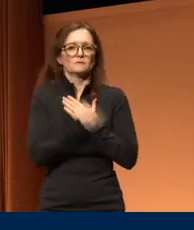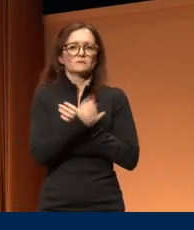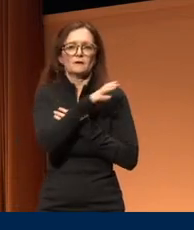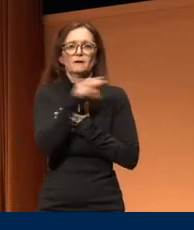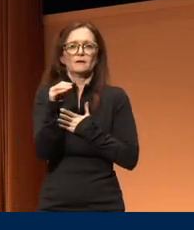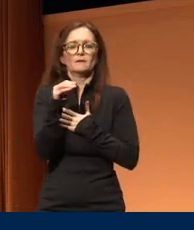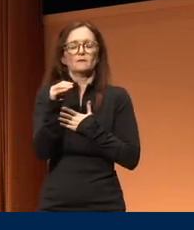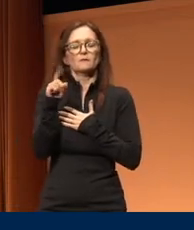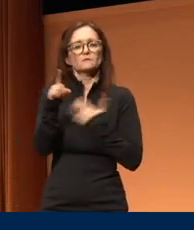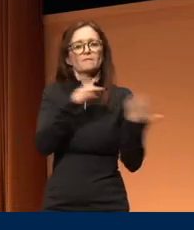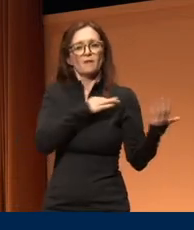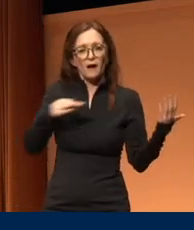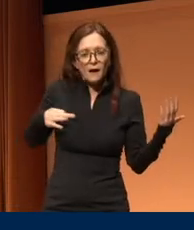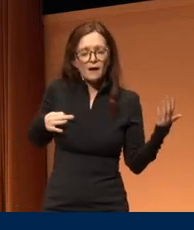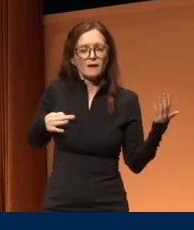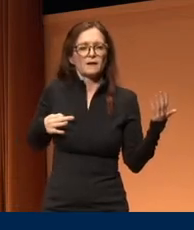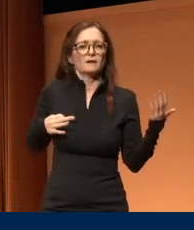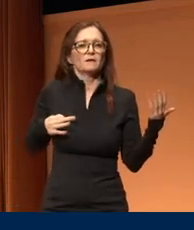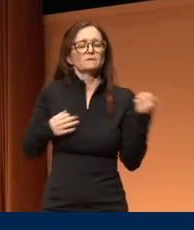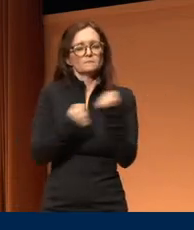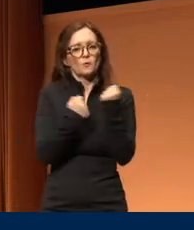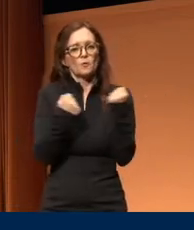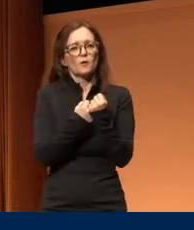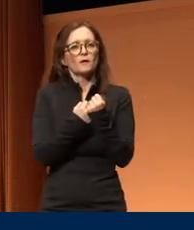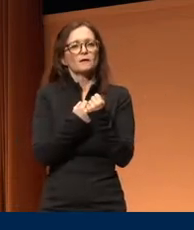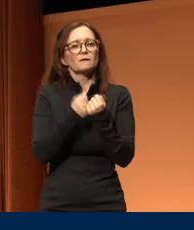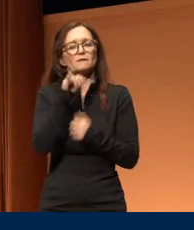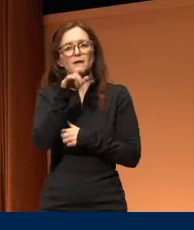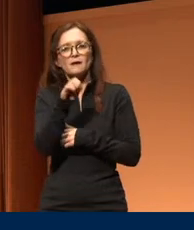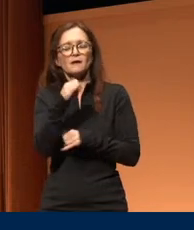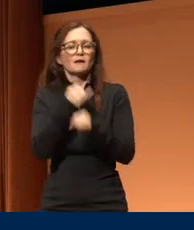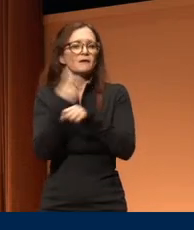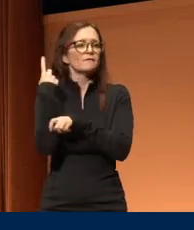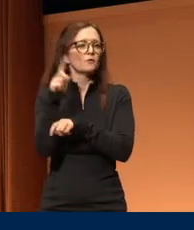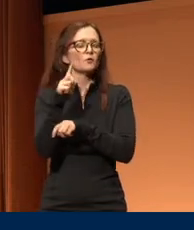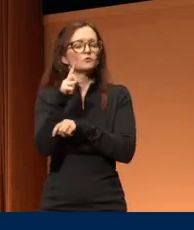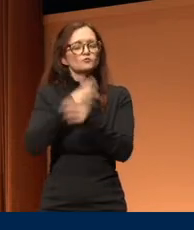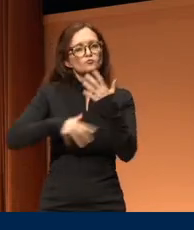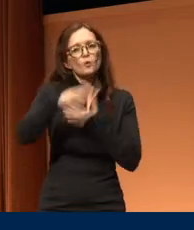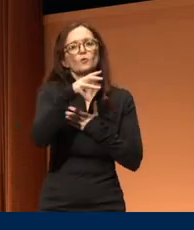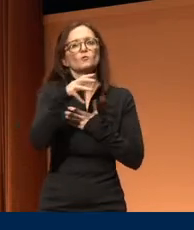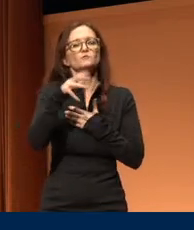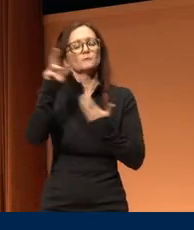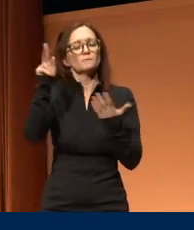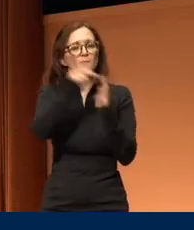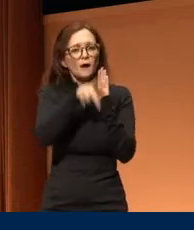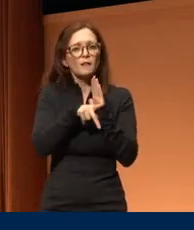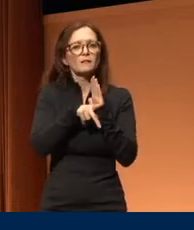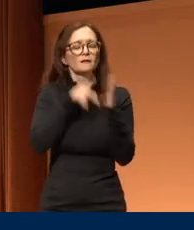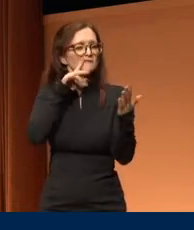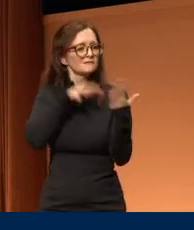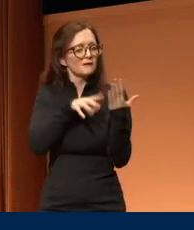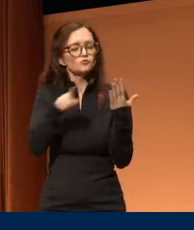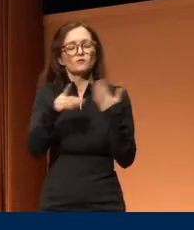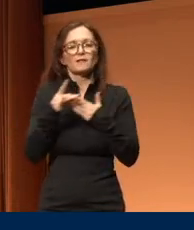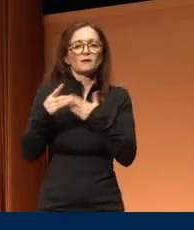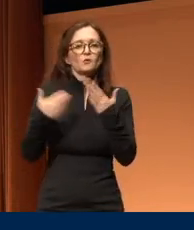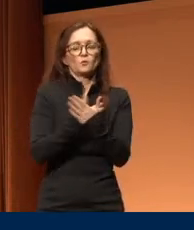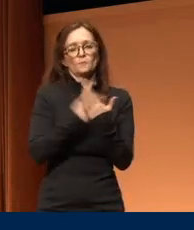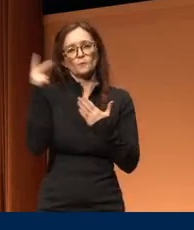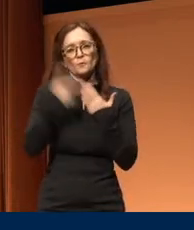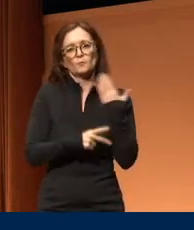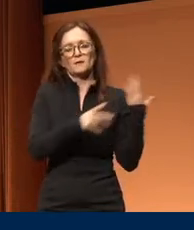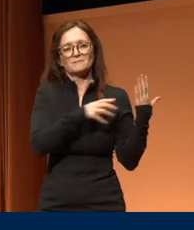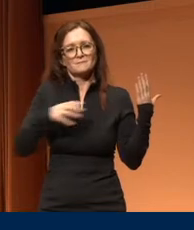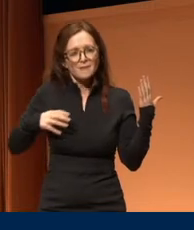faculty fellow with Yale's Institute for Social and Political and Policy Studies, she leads a new program,